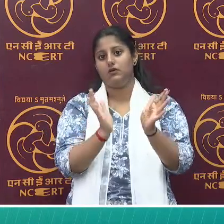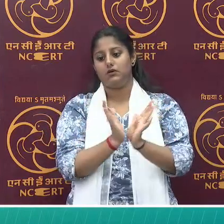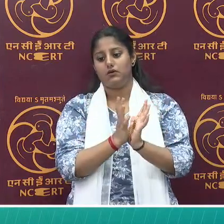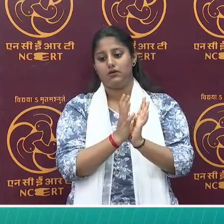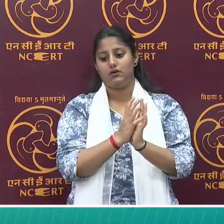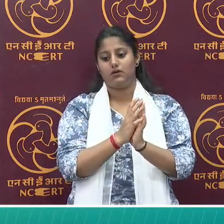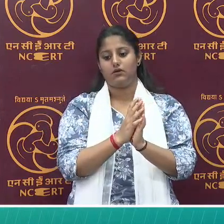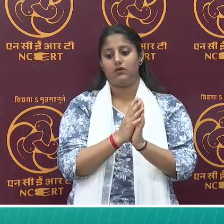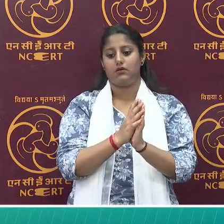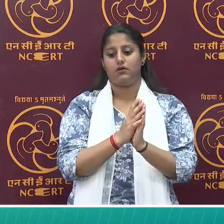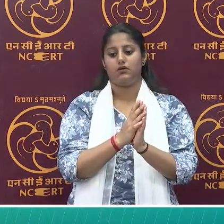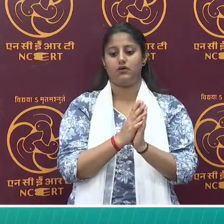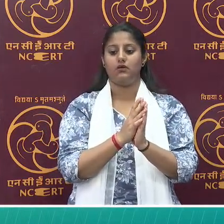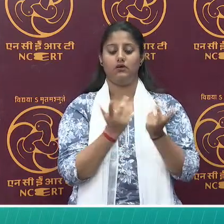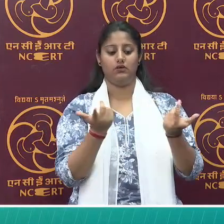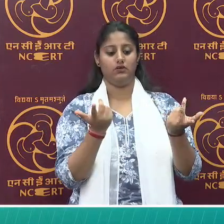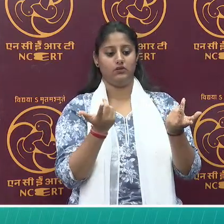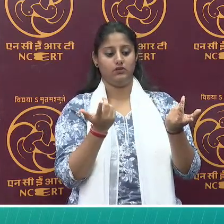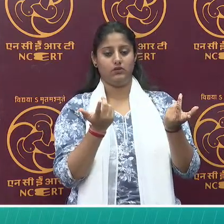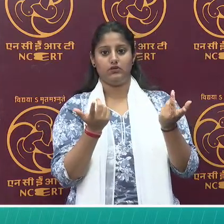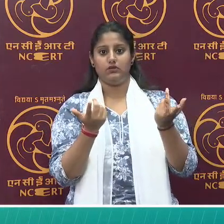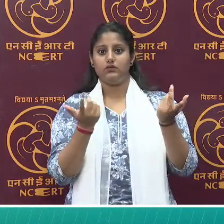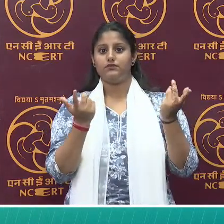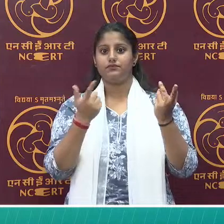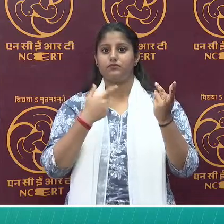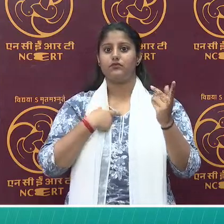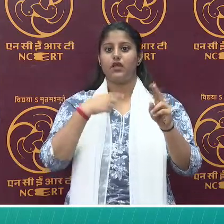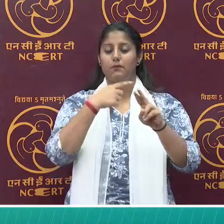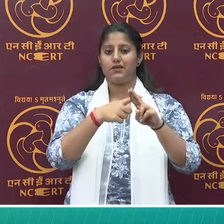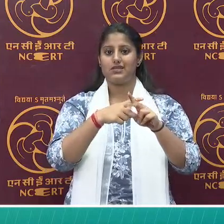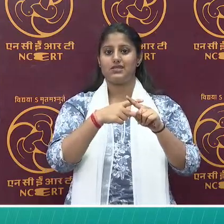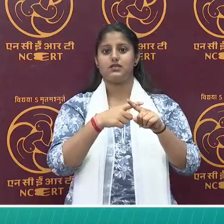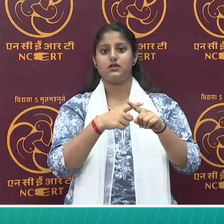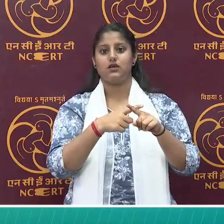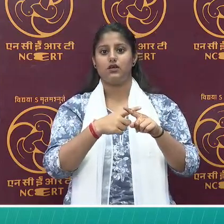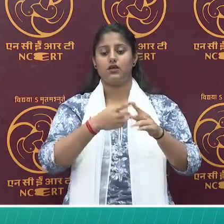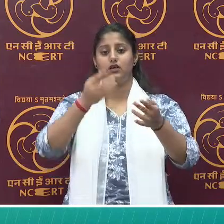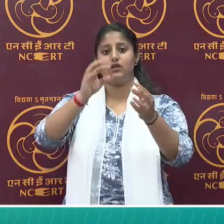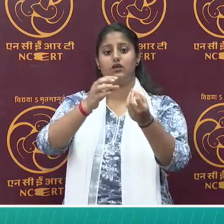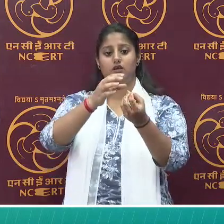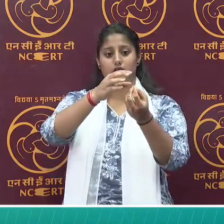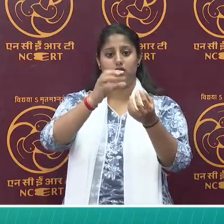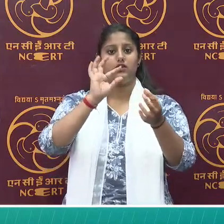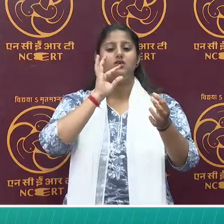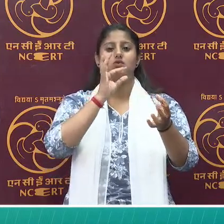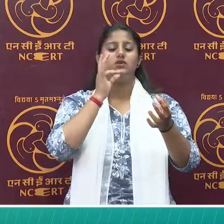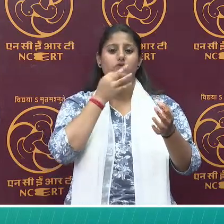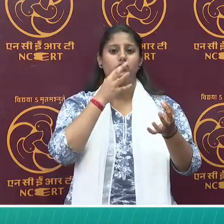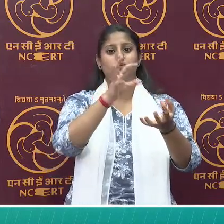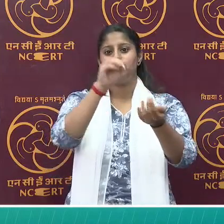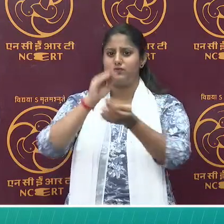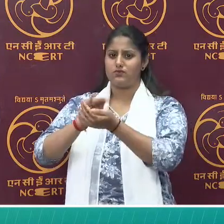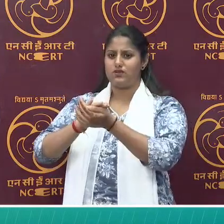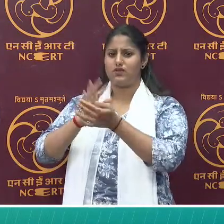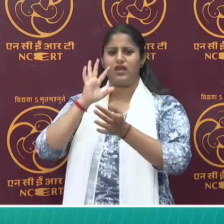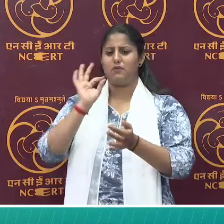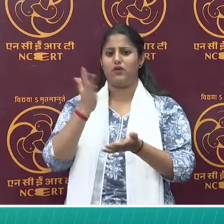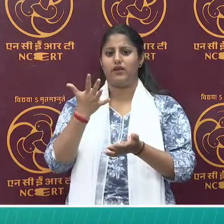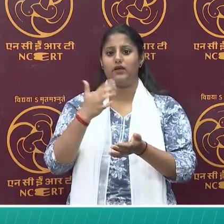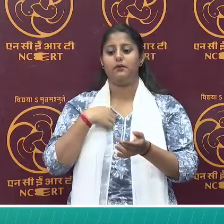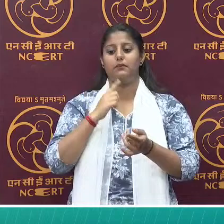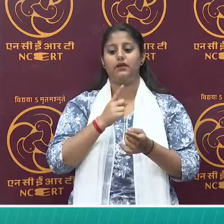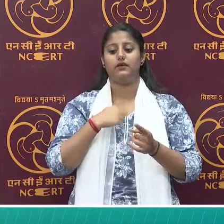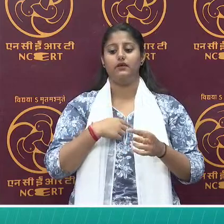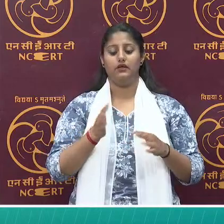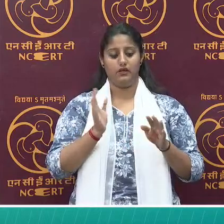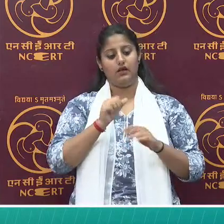in house we won't be say growing much of it, so storage is not required there. It is necessary, yes. Yes. Once you are, yes,